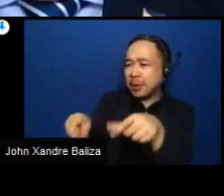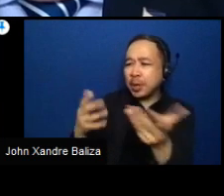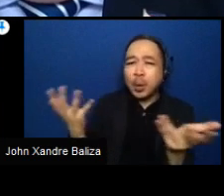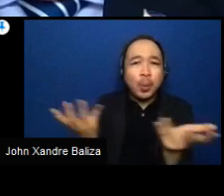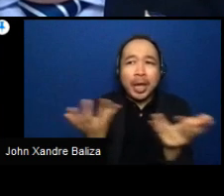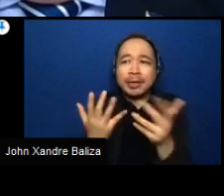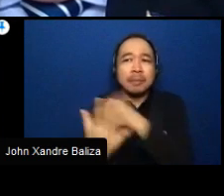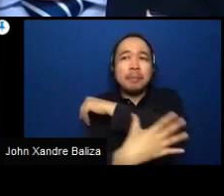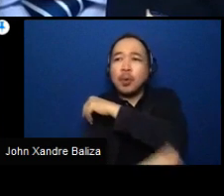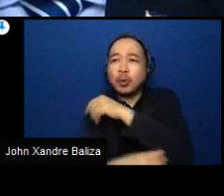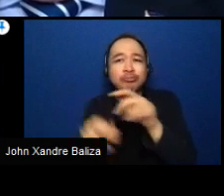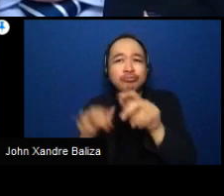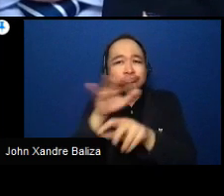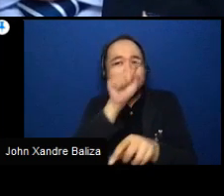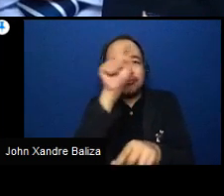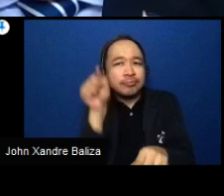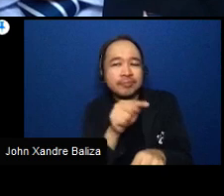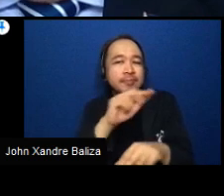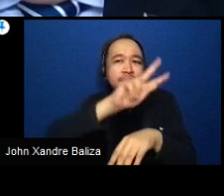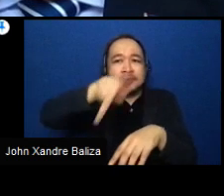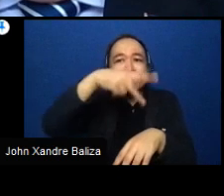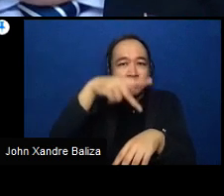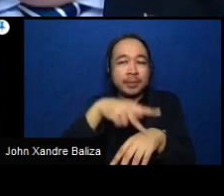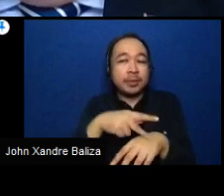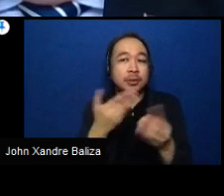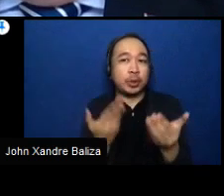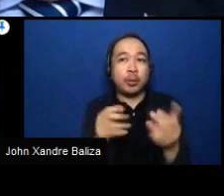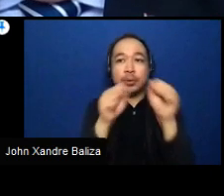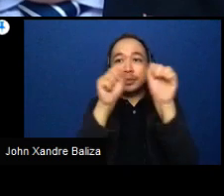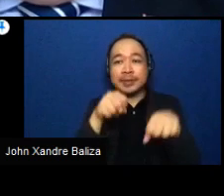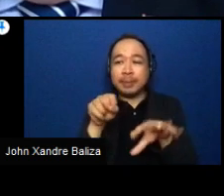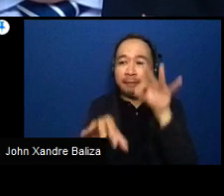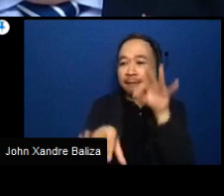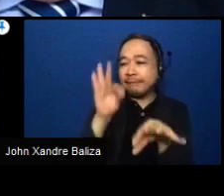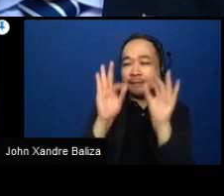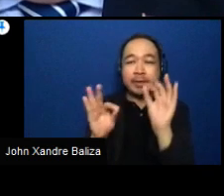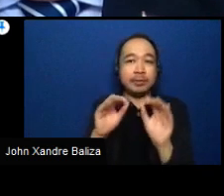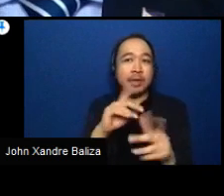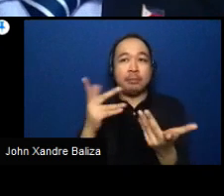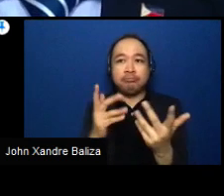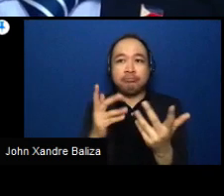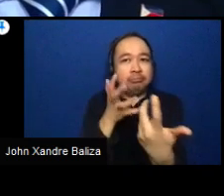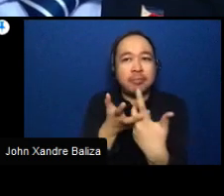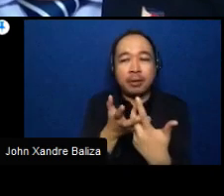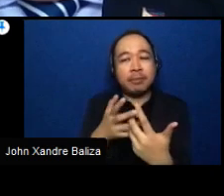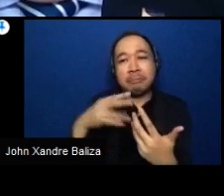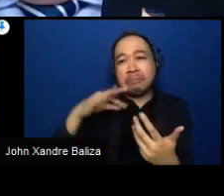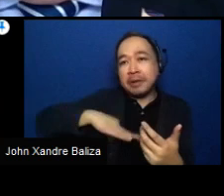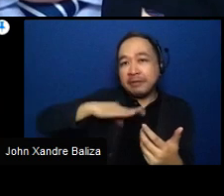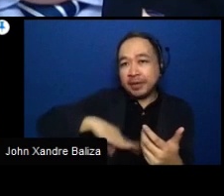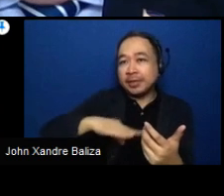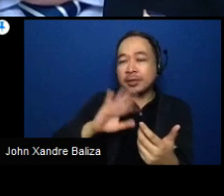nationwide. And currently, the system used for the selection of qualified household beneficiaries of